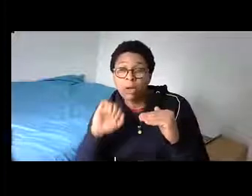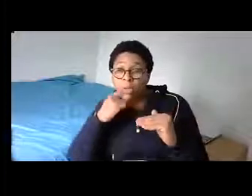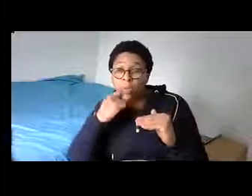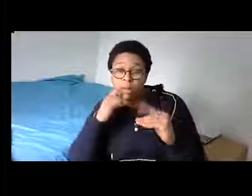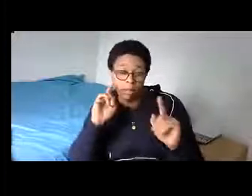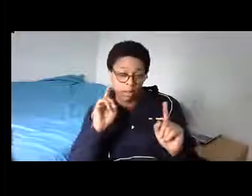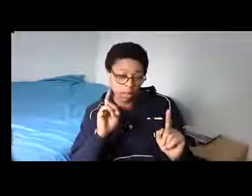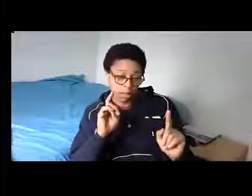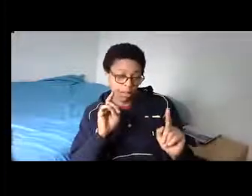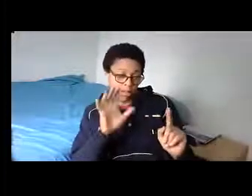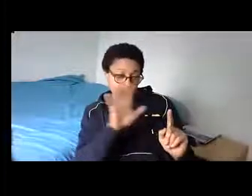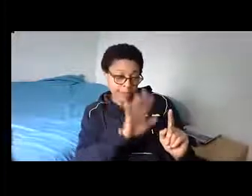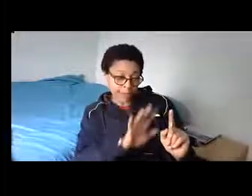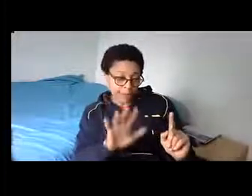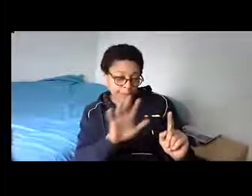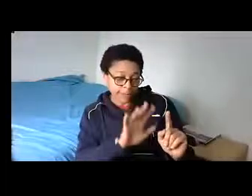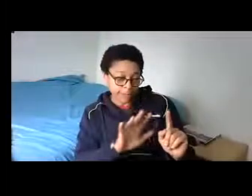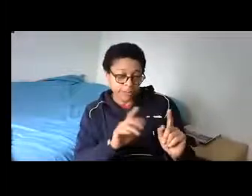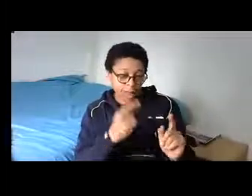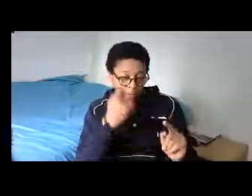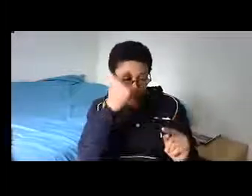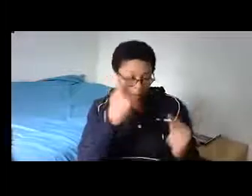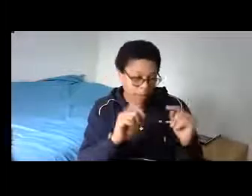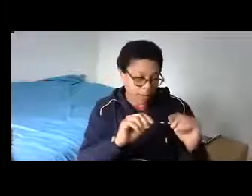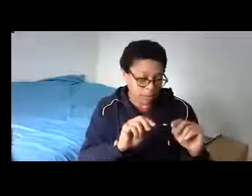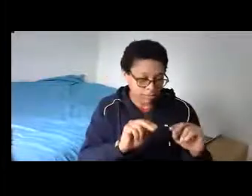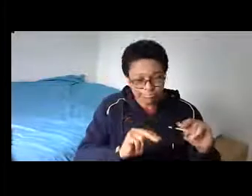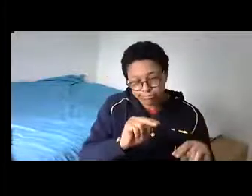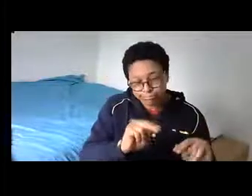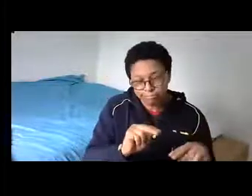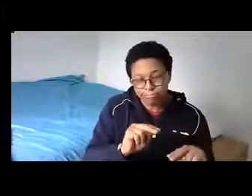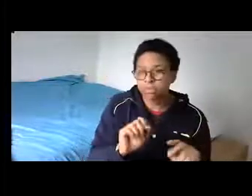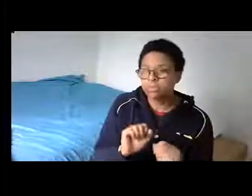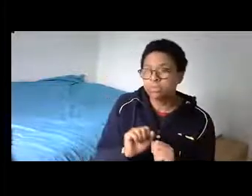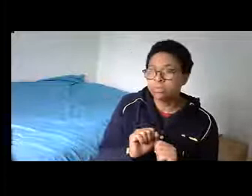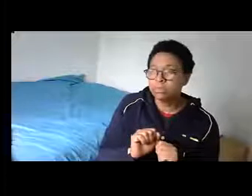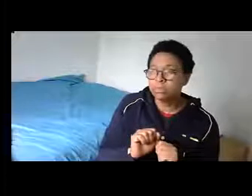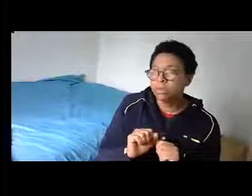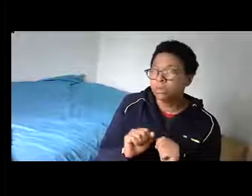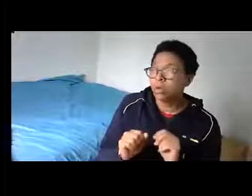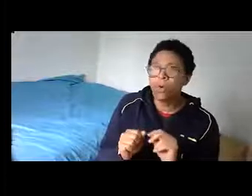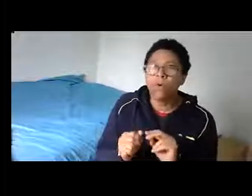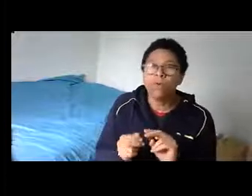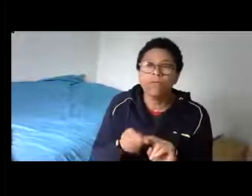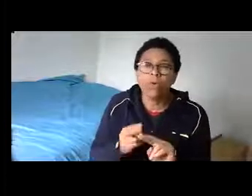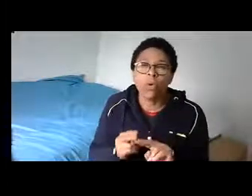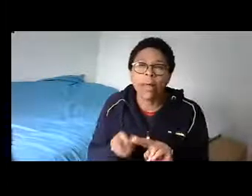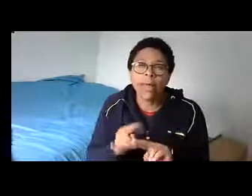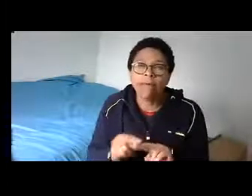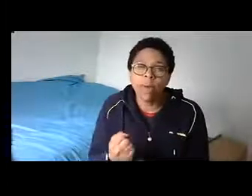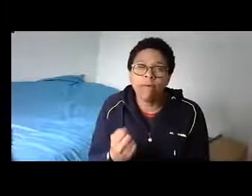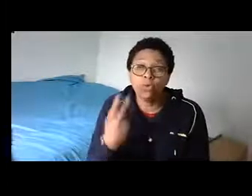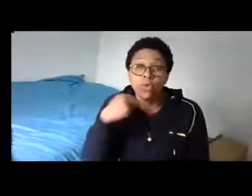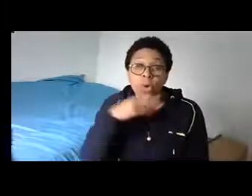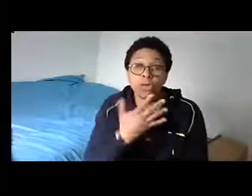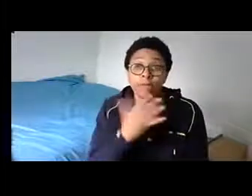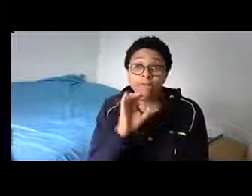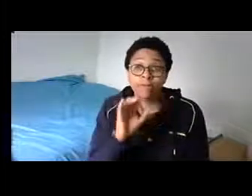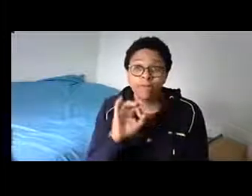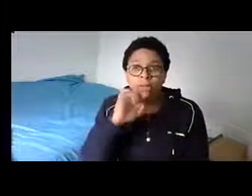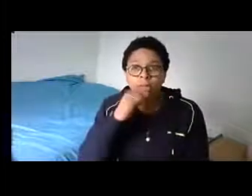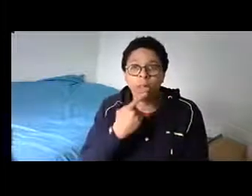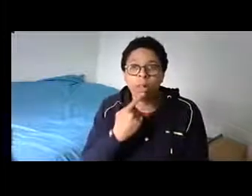with means tested benefits, what's called tariff income. So for every 250, they will treat as like £1